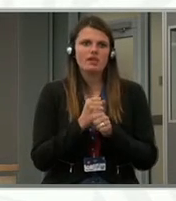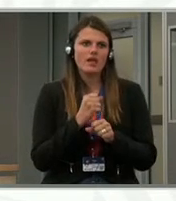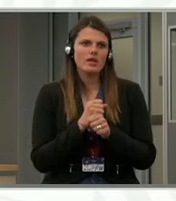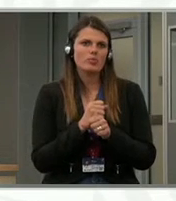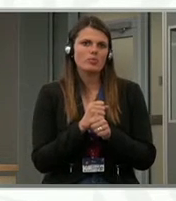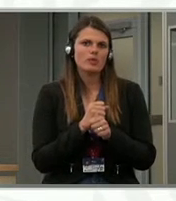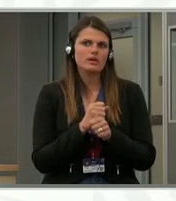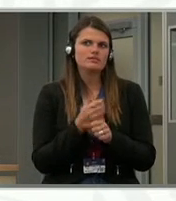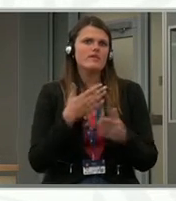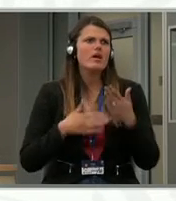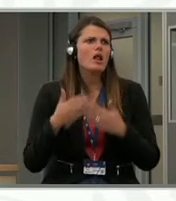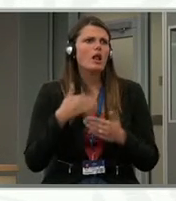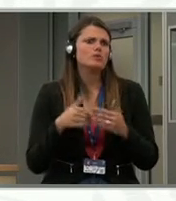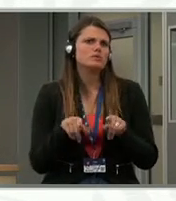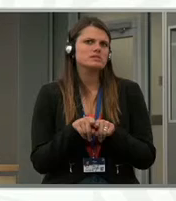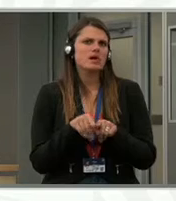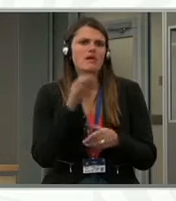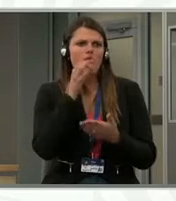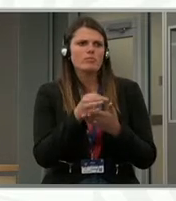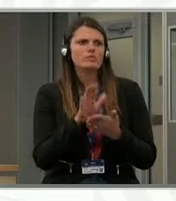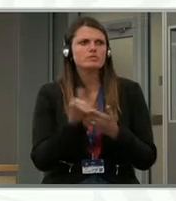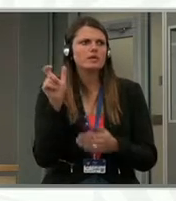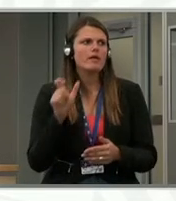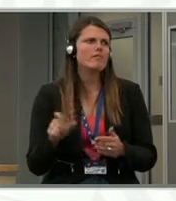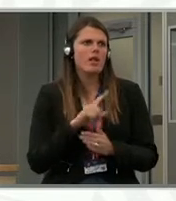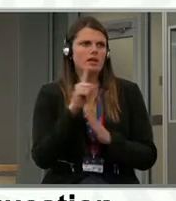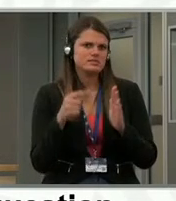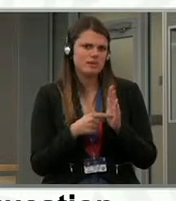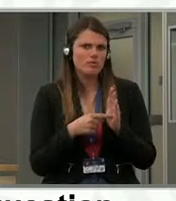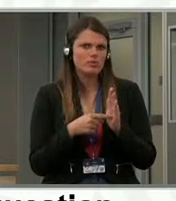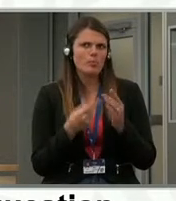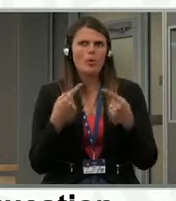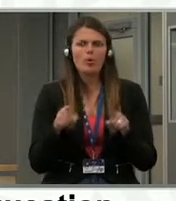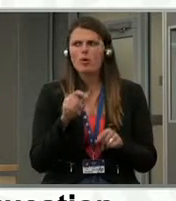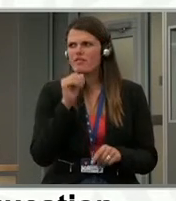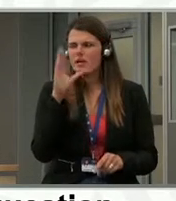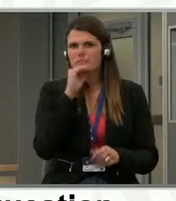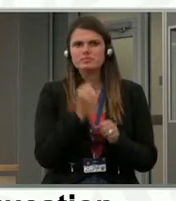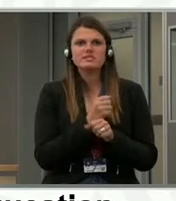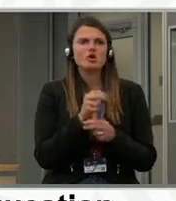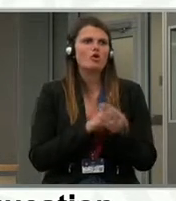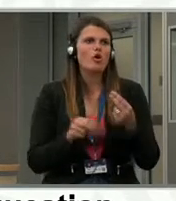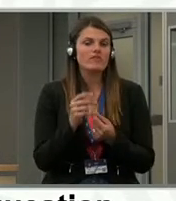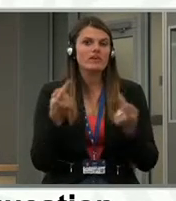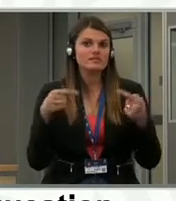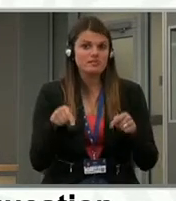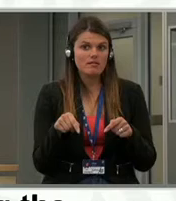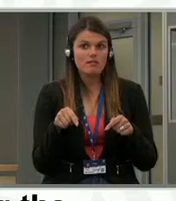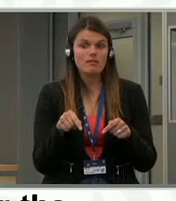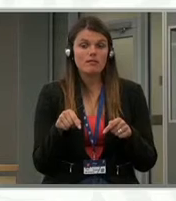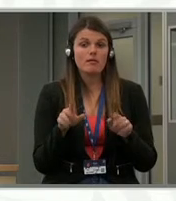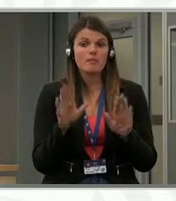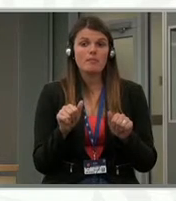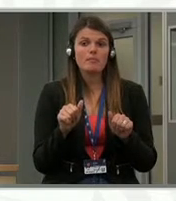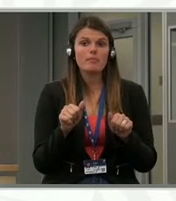to a question from Italy that I didn't manage to do during the conference, and it concerns the transfer of this